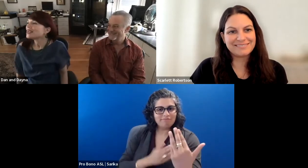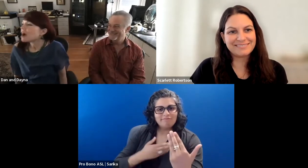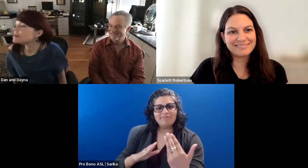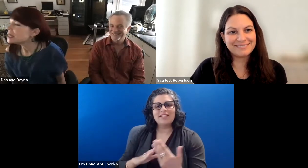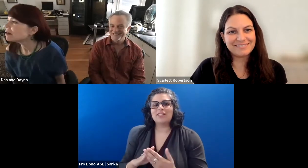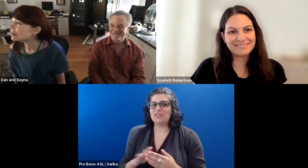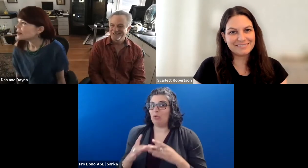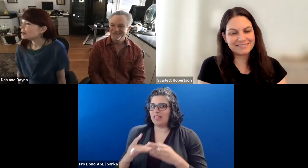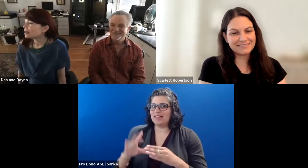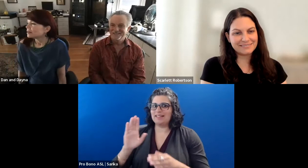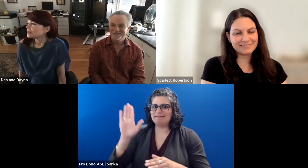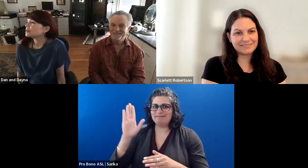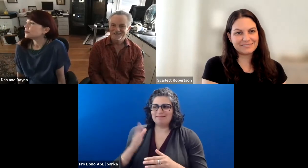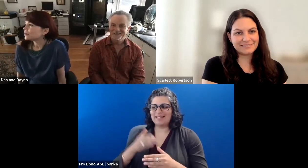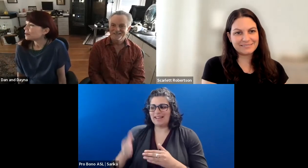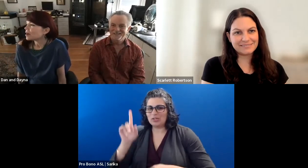gosh, I mean,